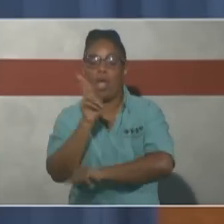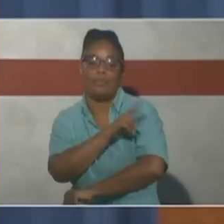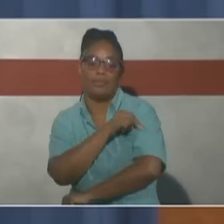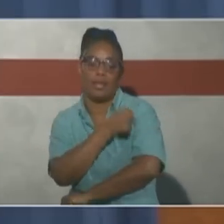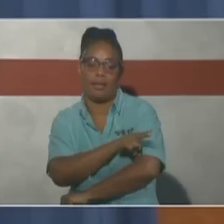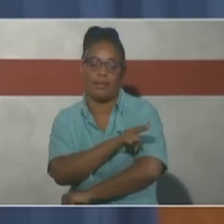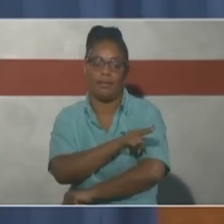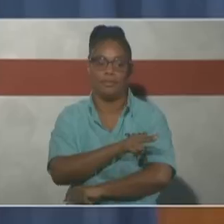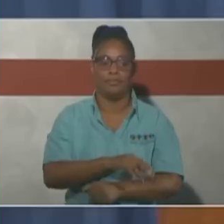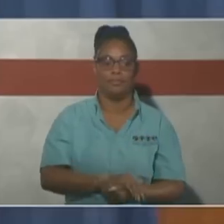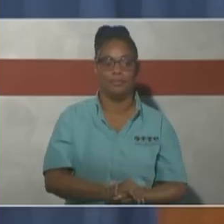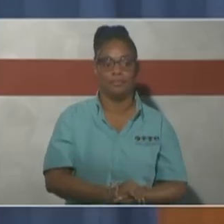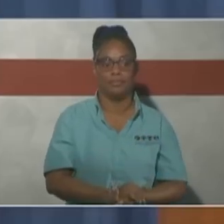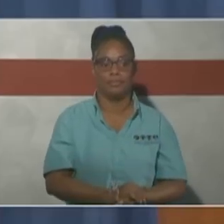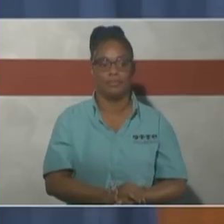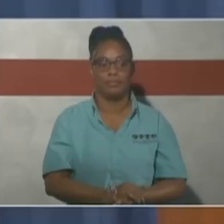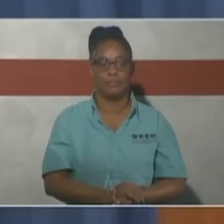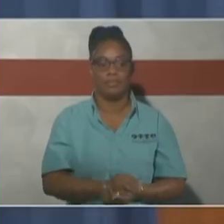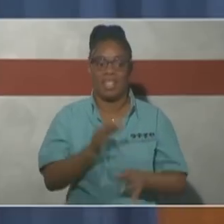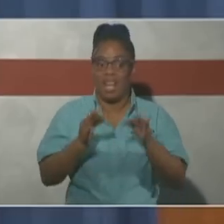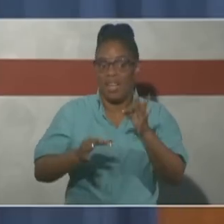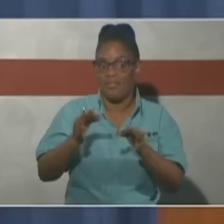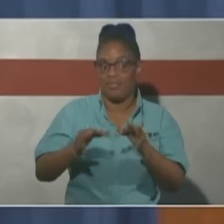up exiting the hospital a lot faster.